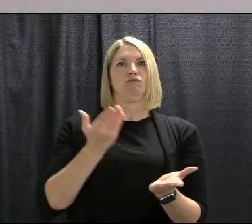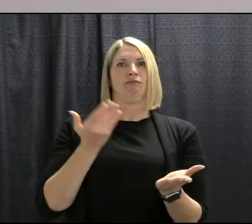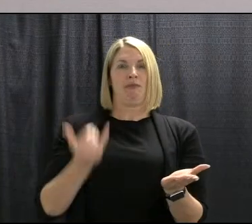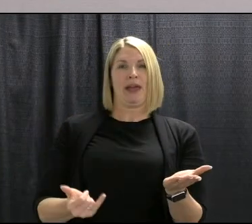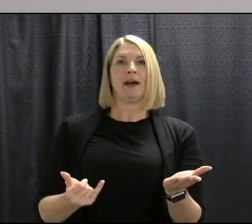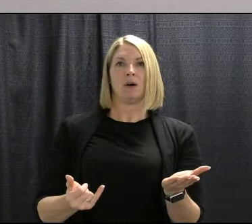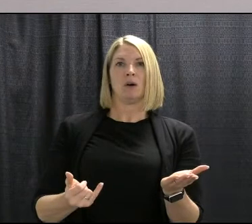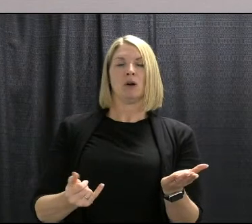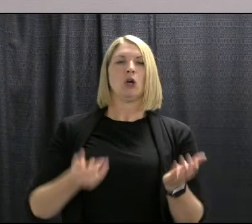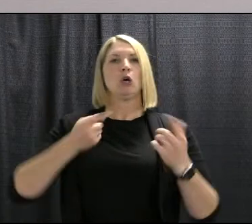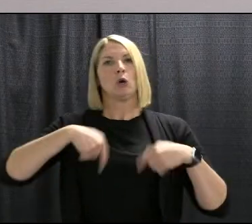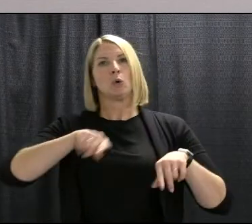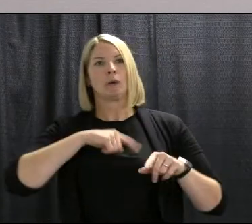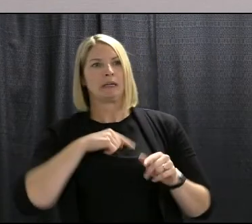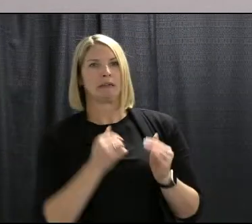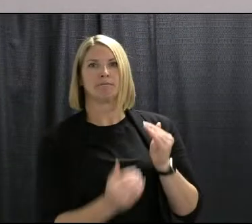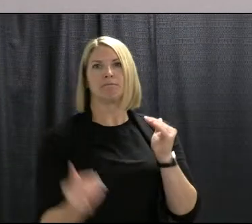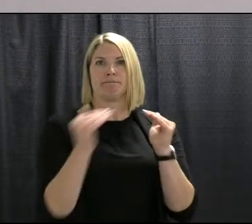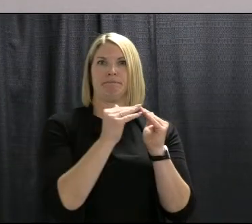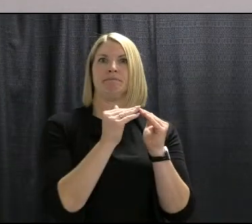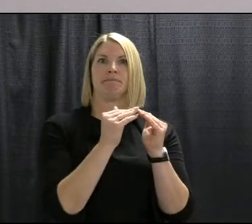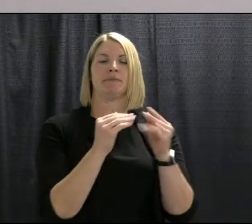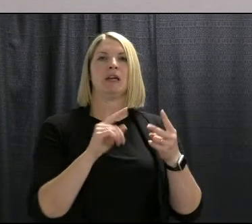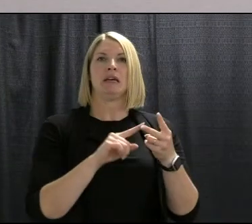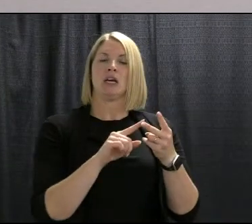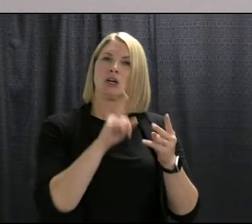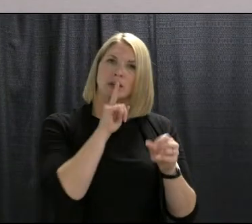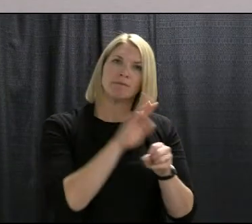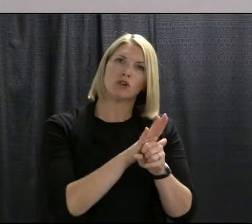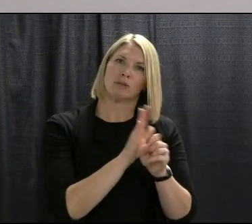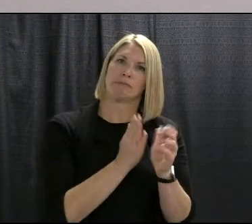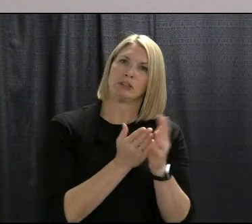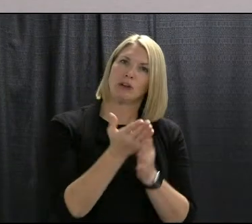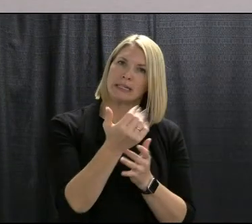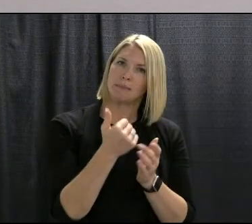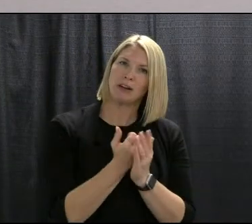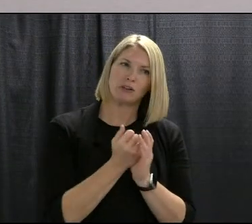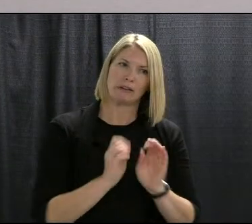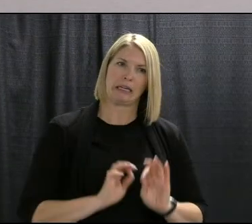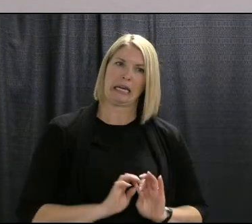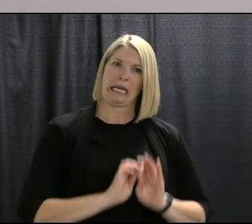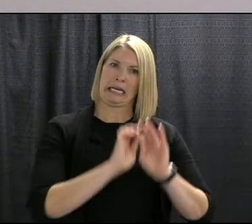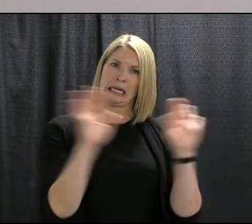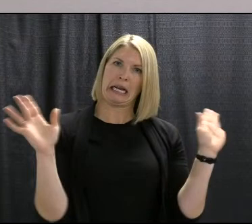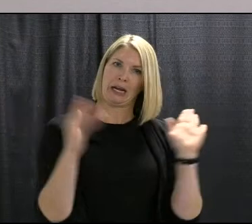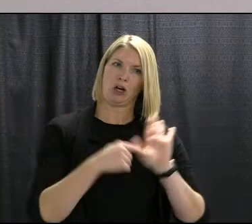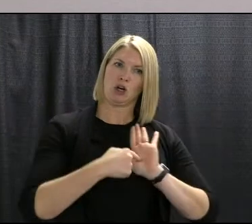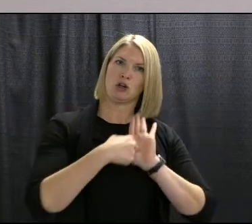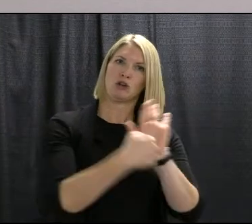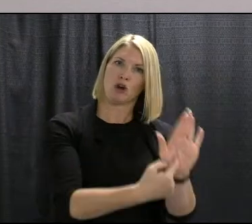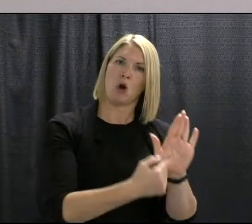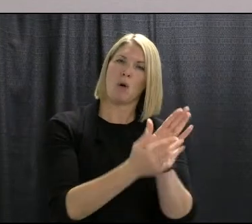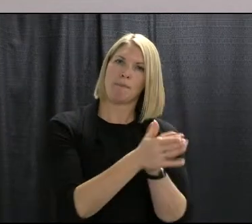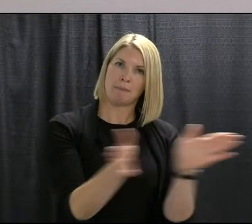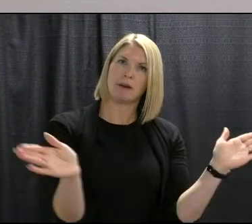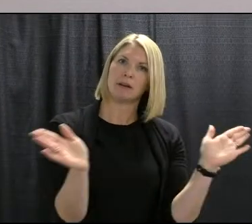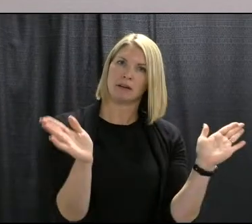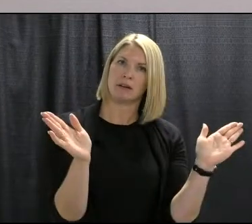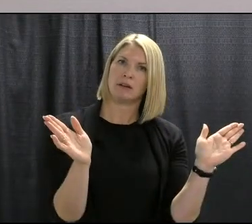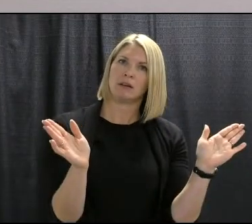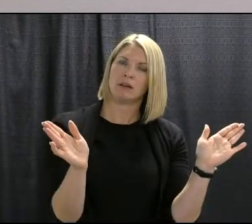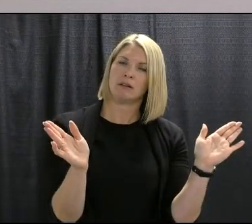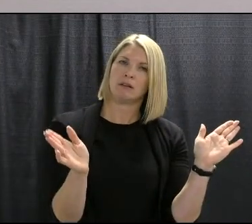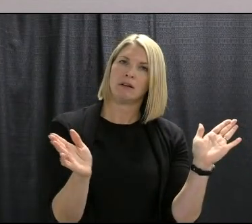ensuring transparency. This is taking the best pieces of the legislation that we have found across the country and bringing it to here. But again,